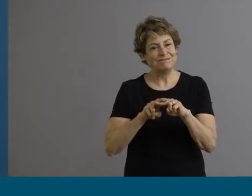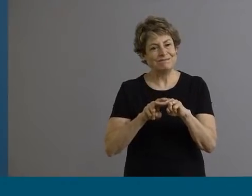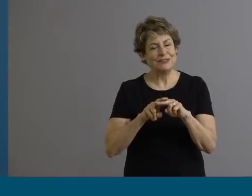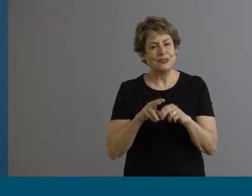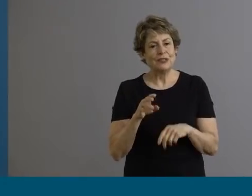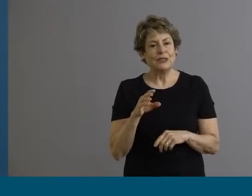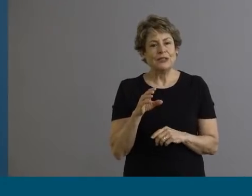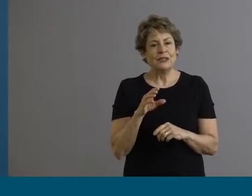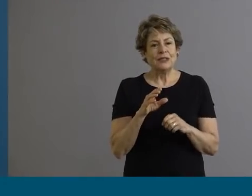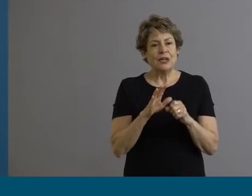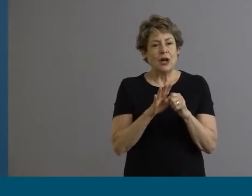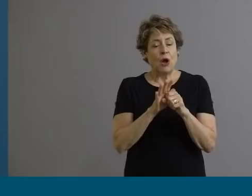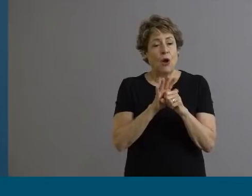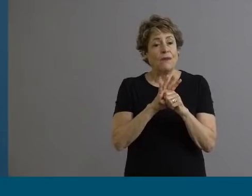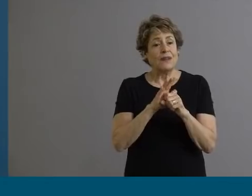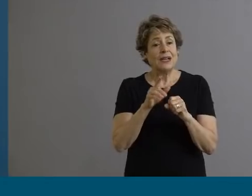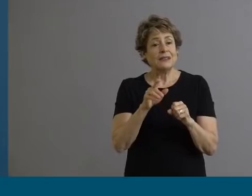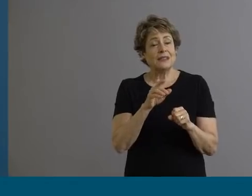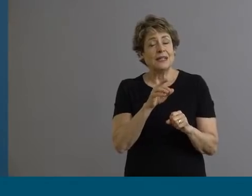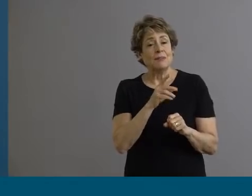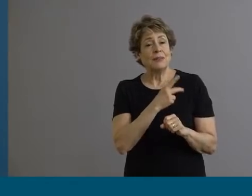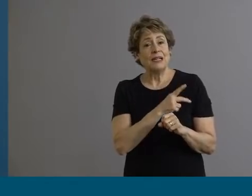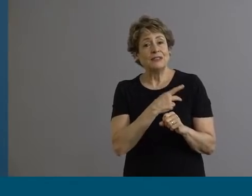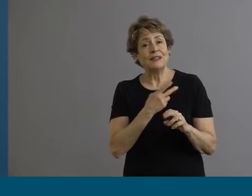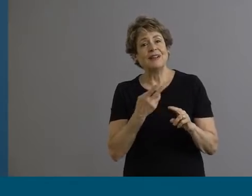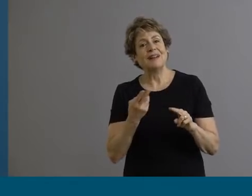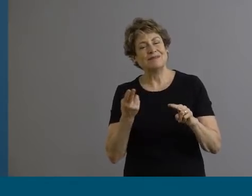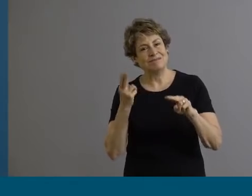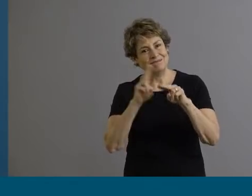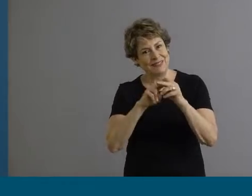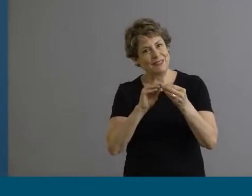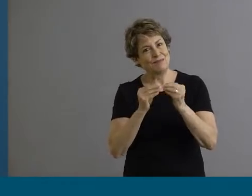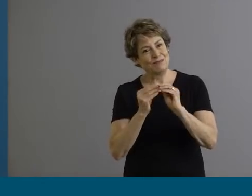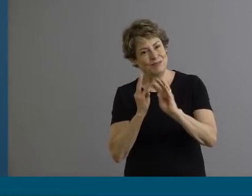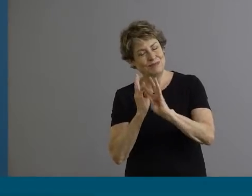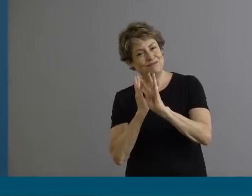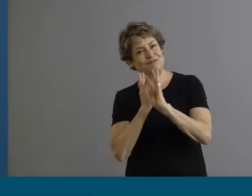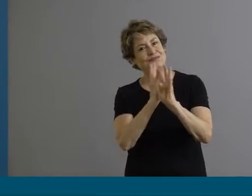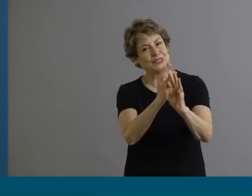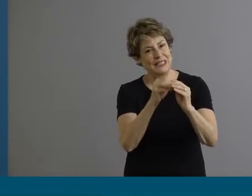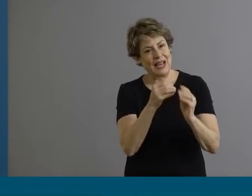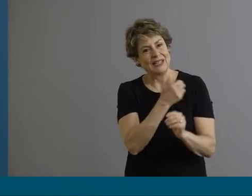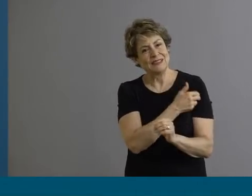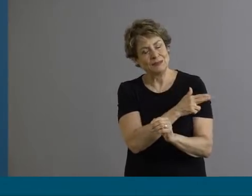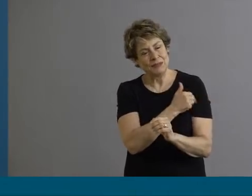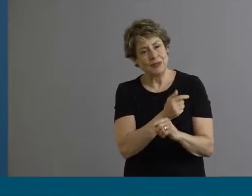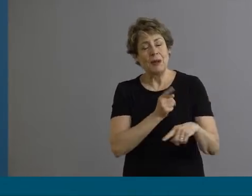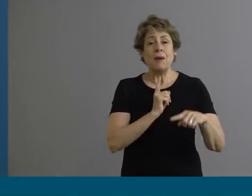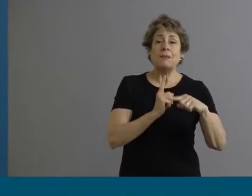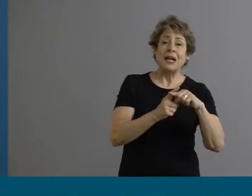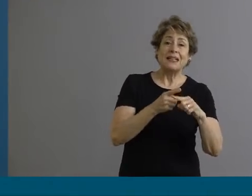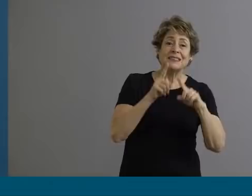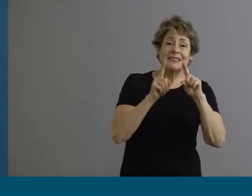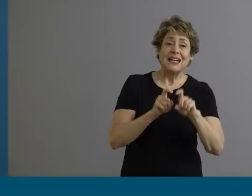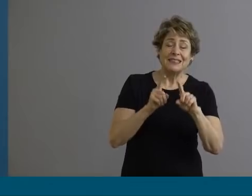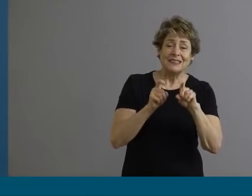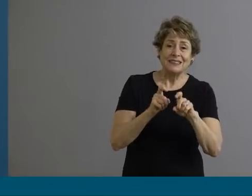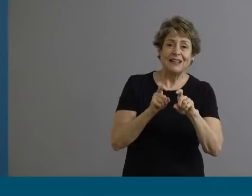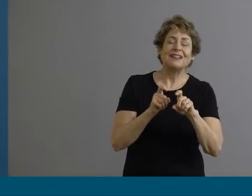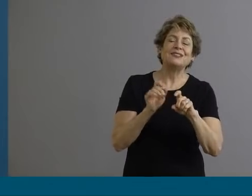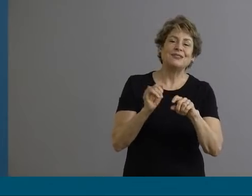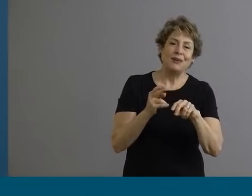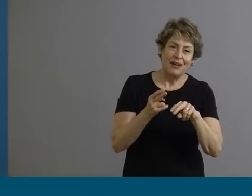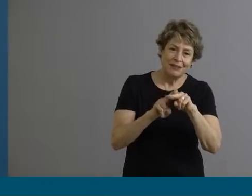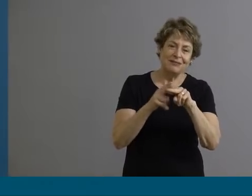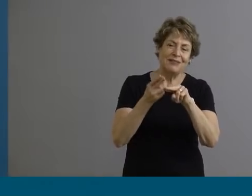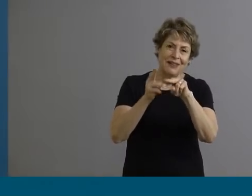see increases across the board. I'm going to take you through the metrics quickly. I think you've heard